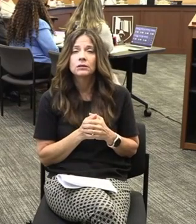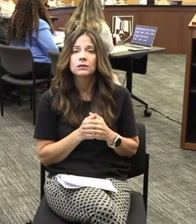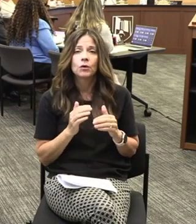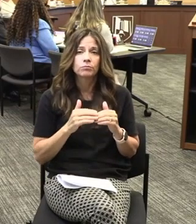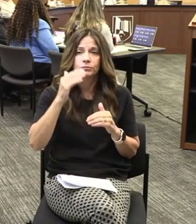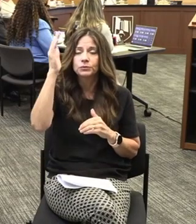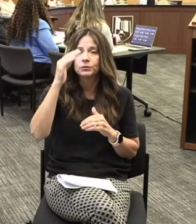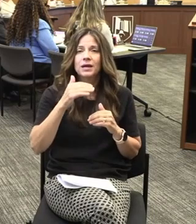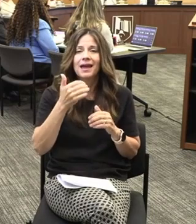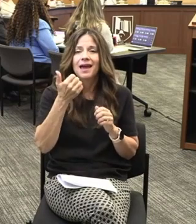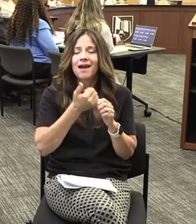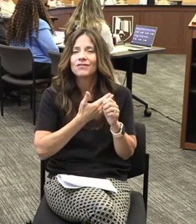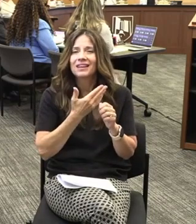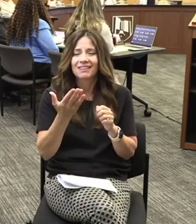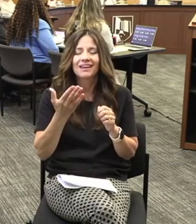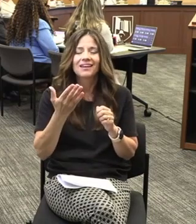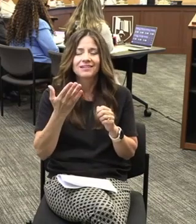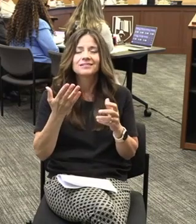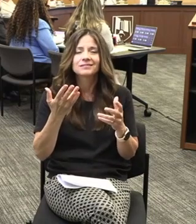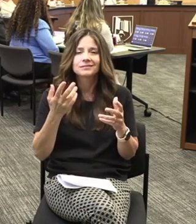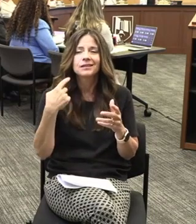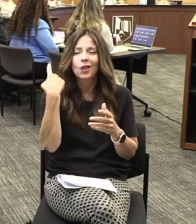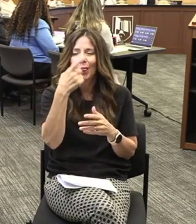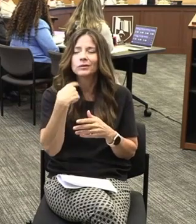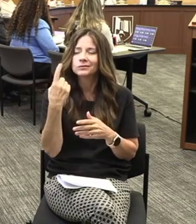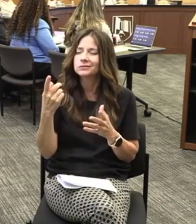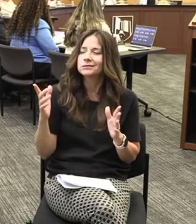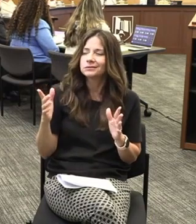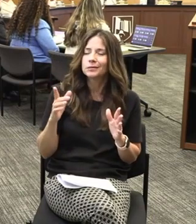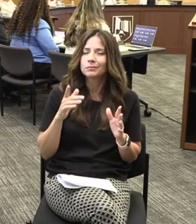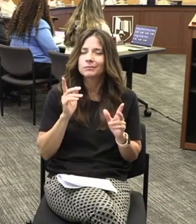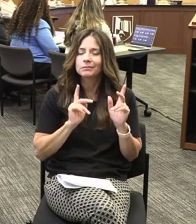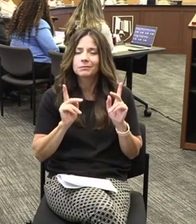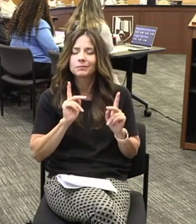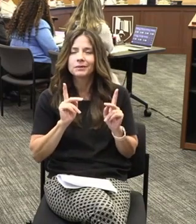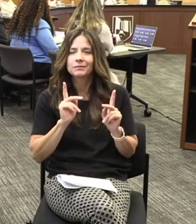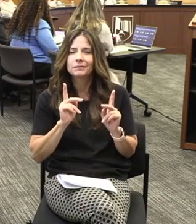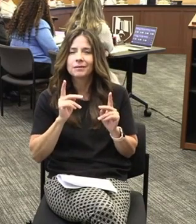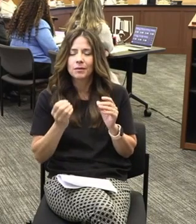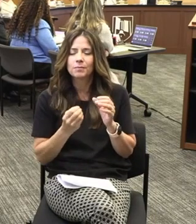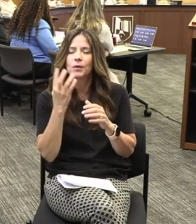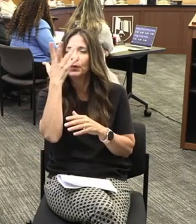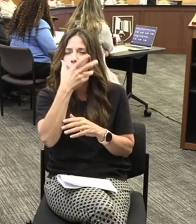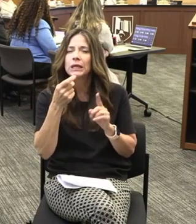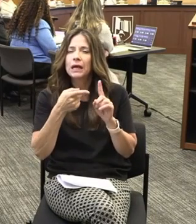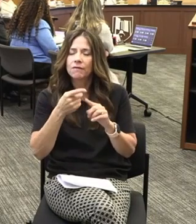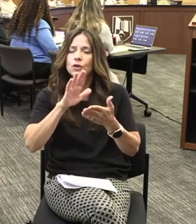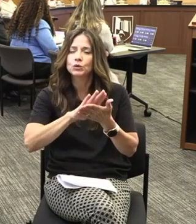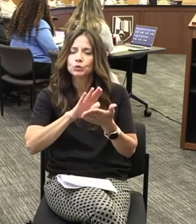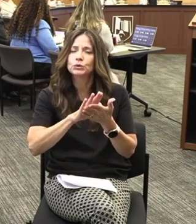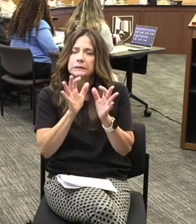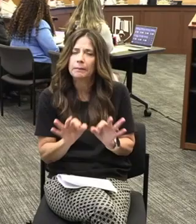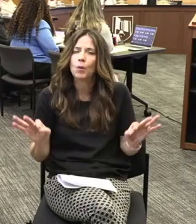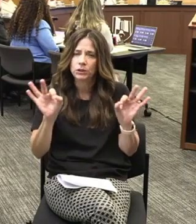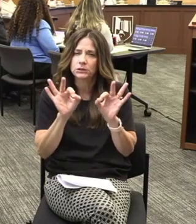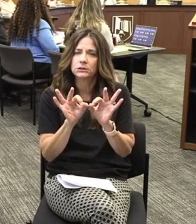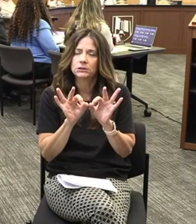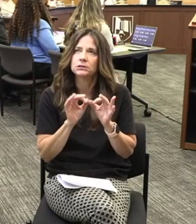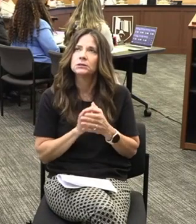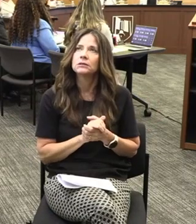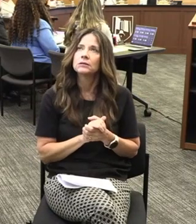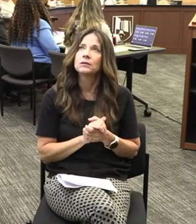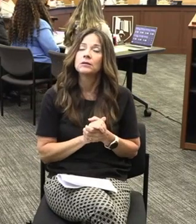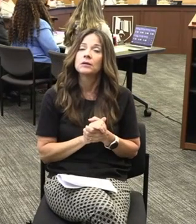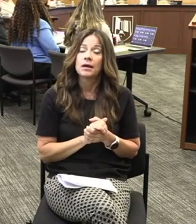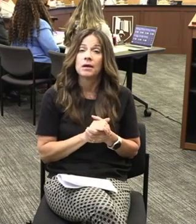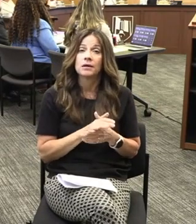everything speaks to our visitors on campus. So I wanted to use today to highlight our